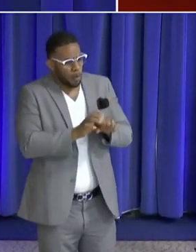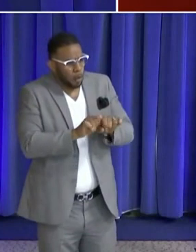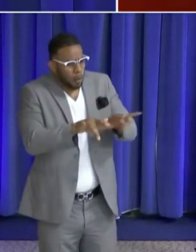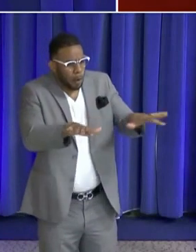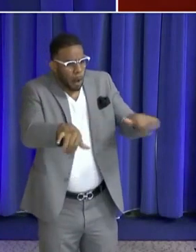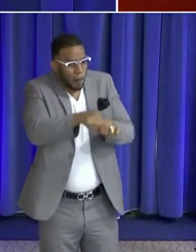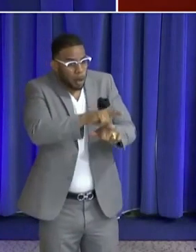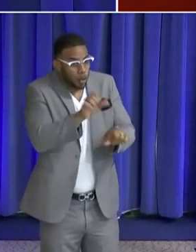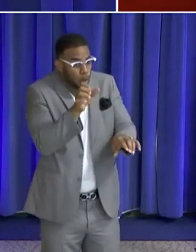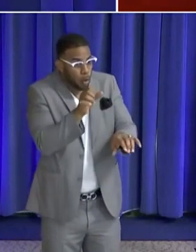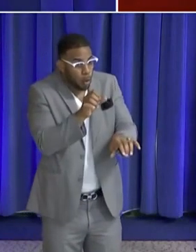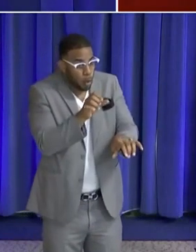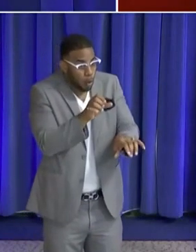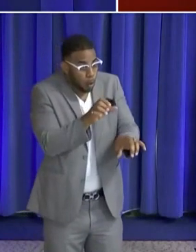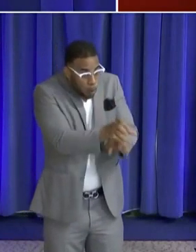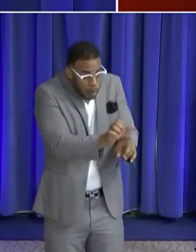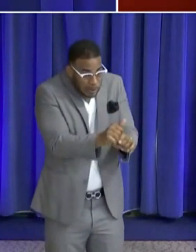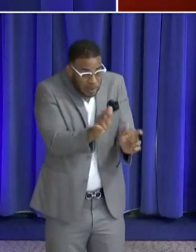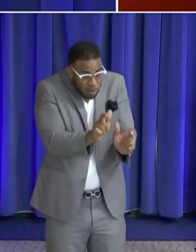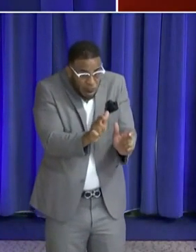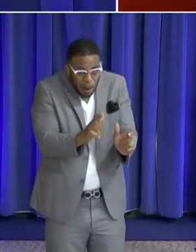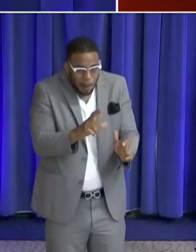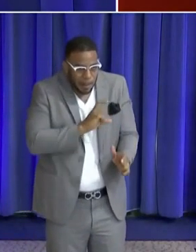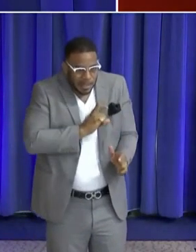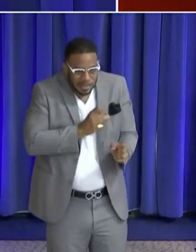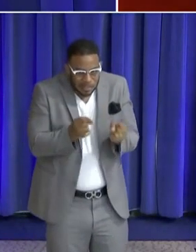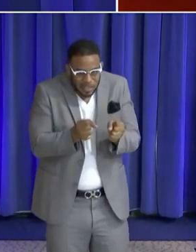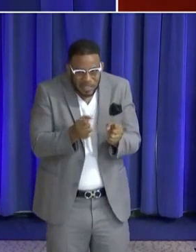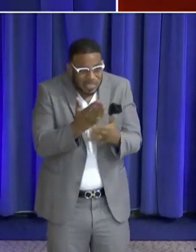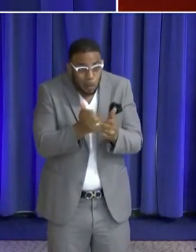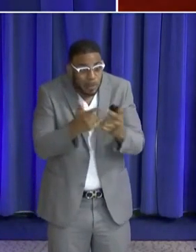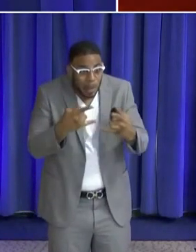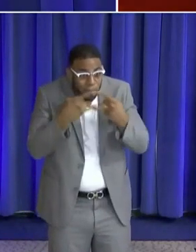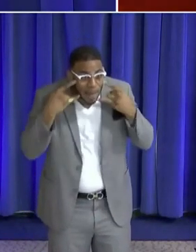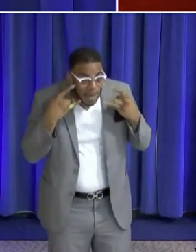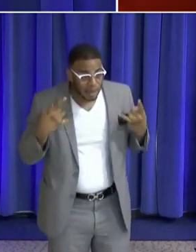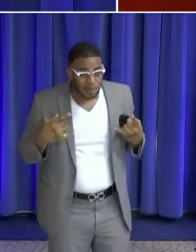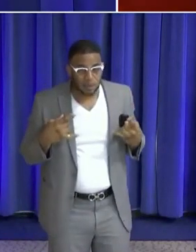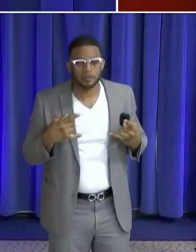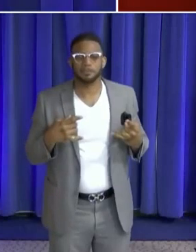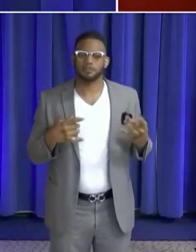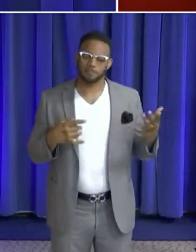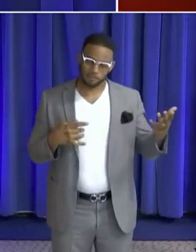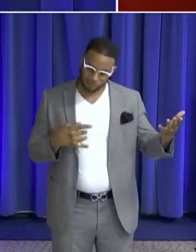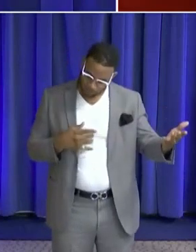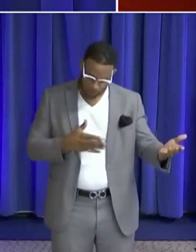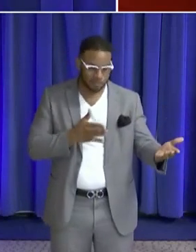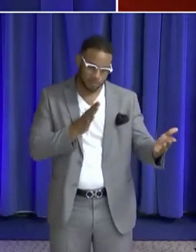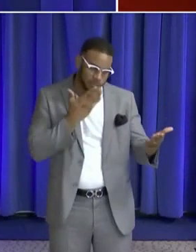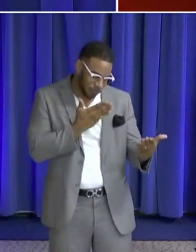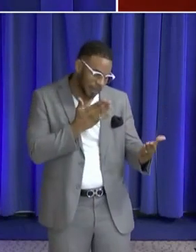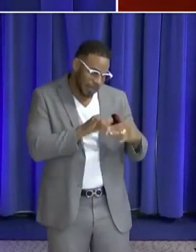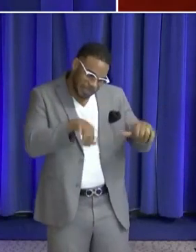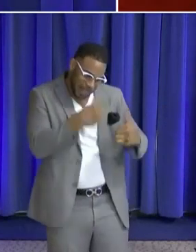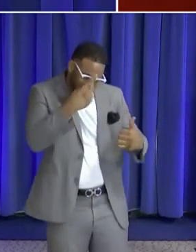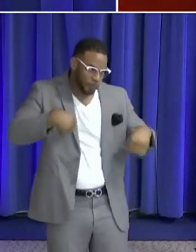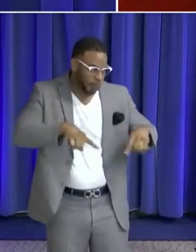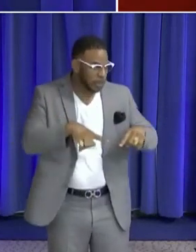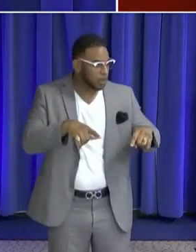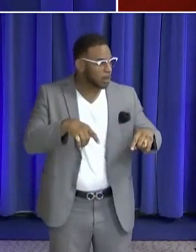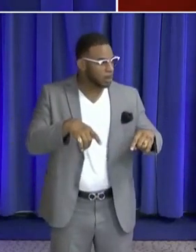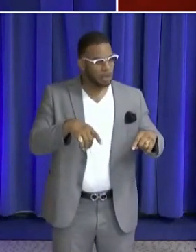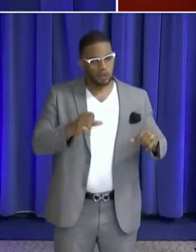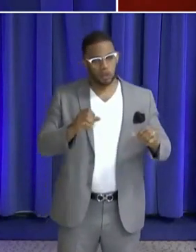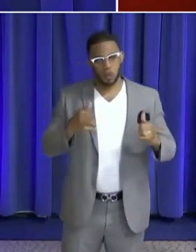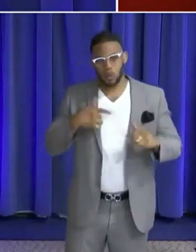you arrest in those small police vehicles, some without masks? Yeah, that's a challenge for us. So to the